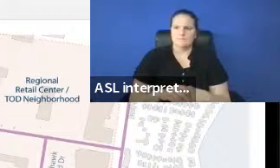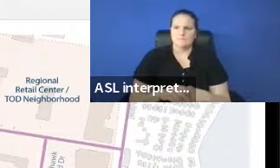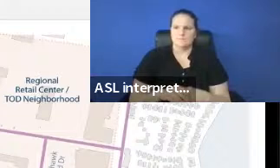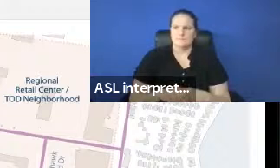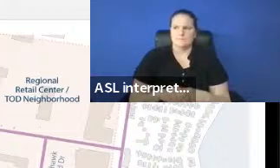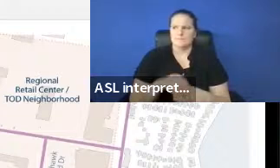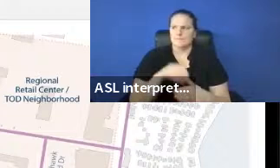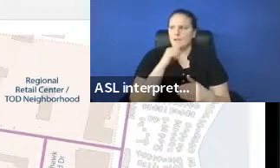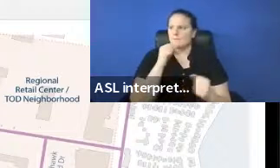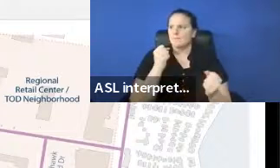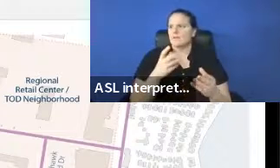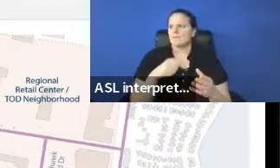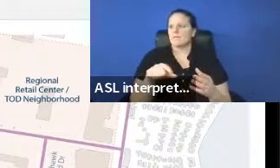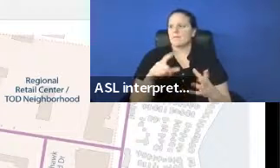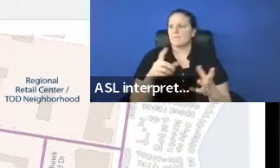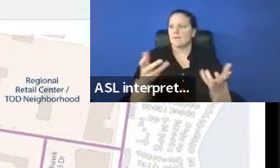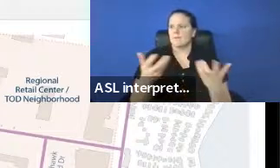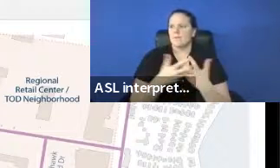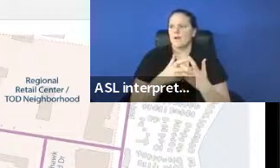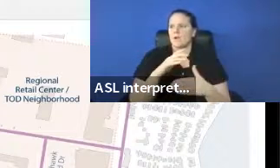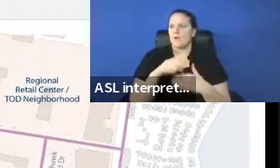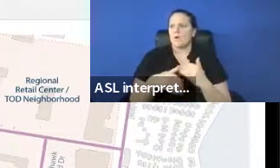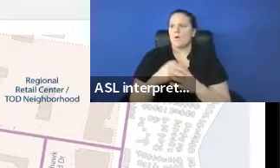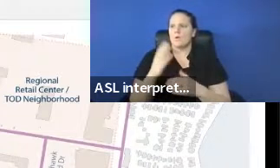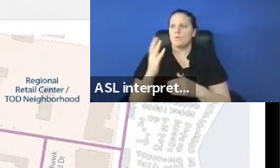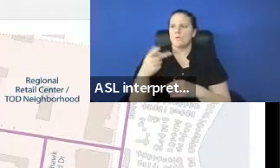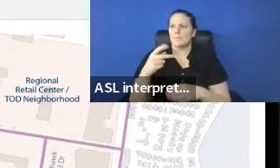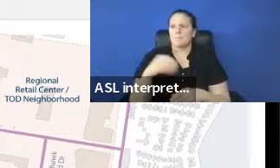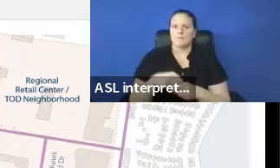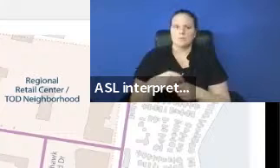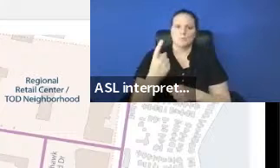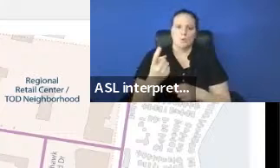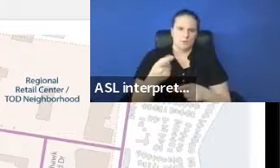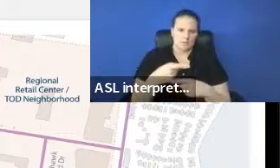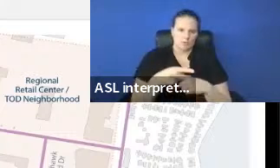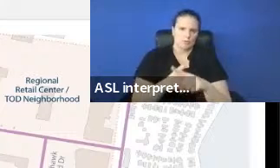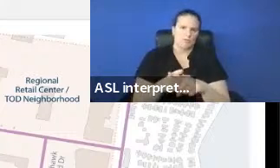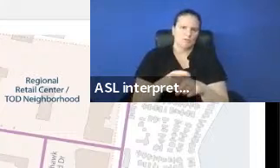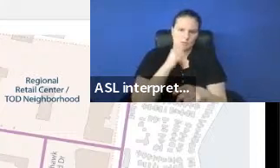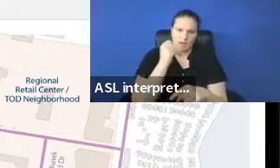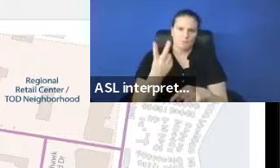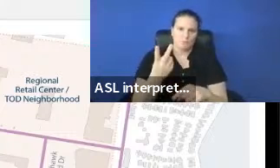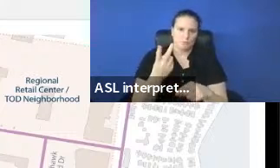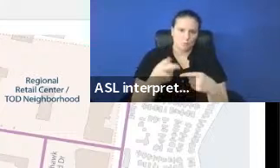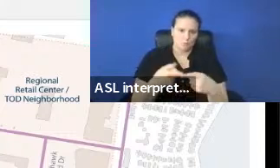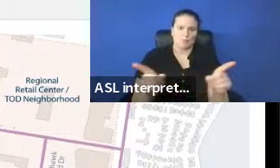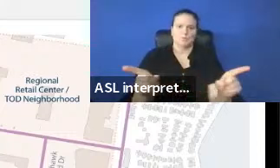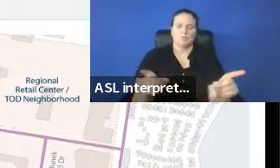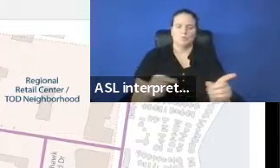a way of combining all of the ramps into one intersection instead of 2.